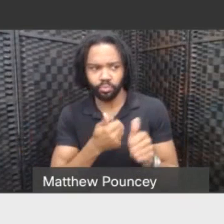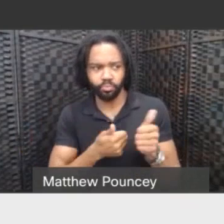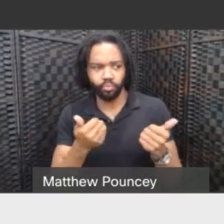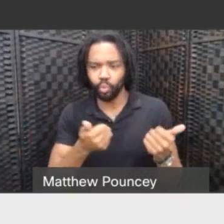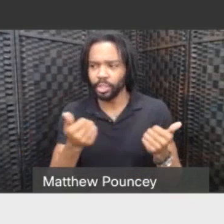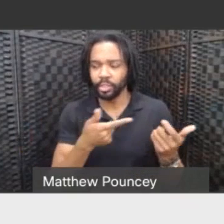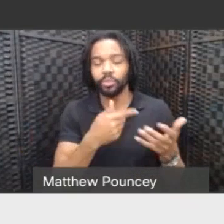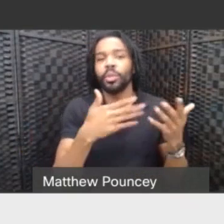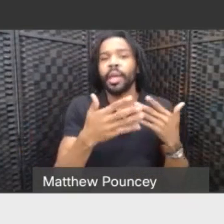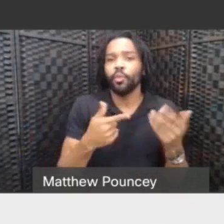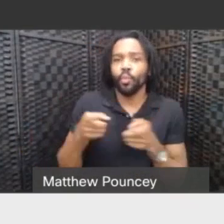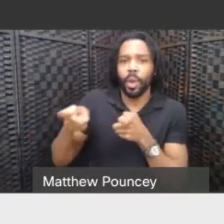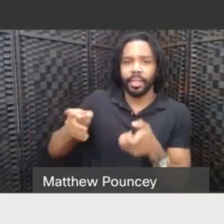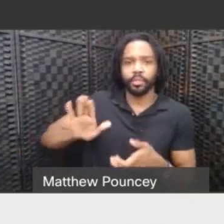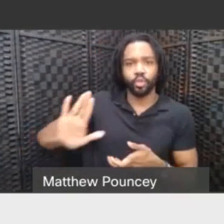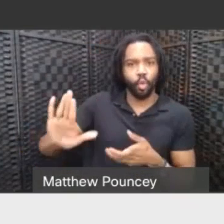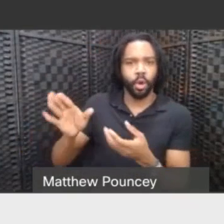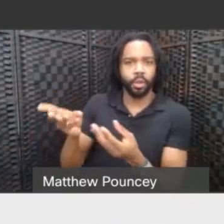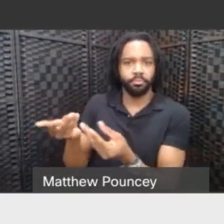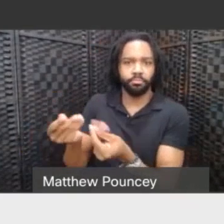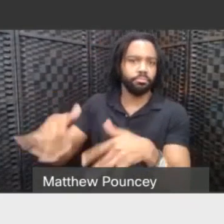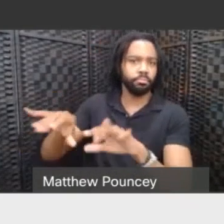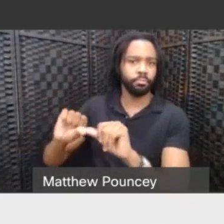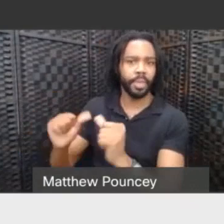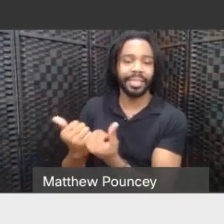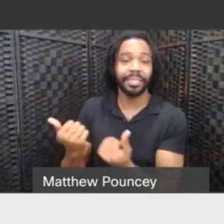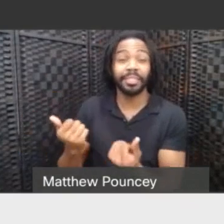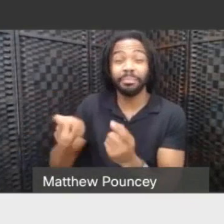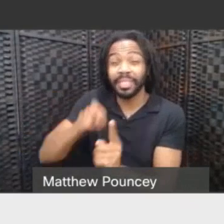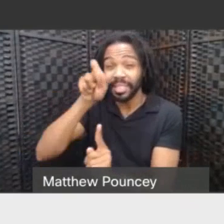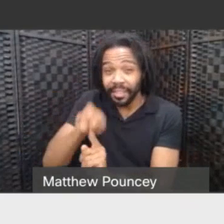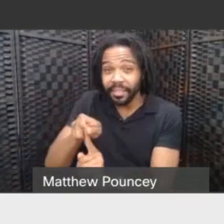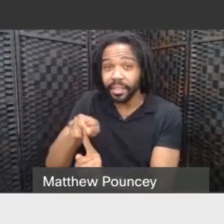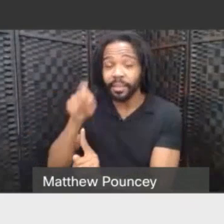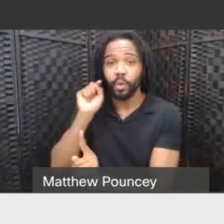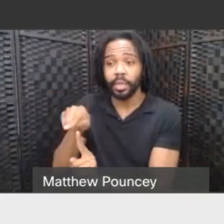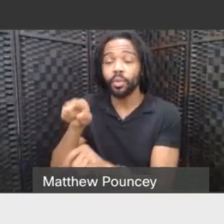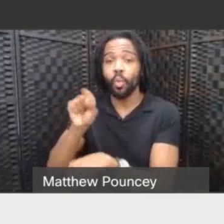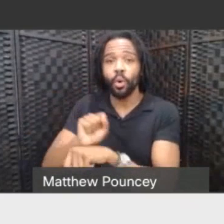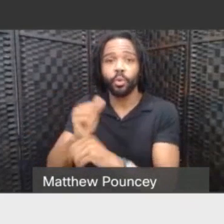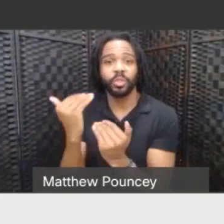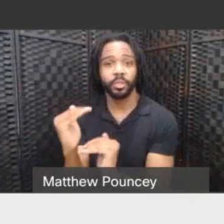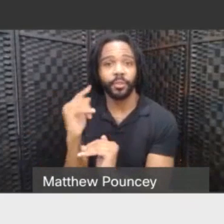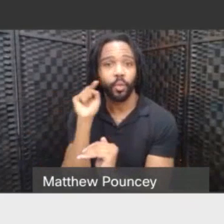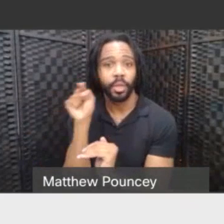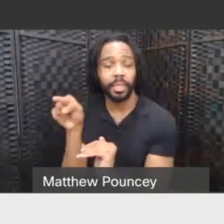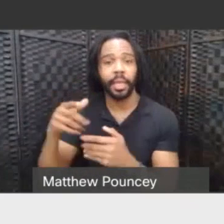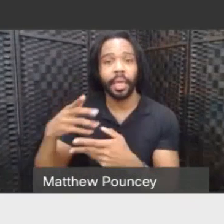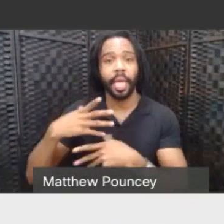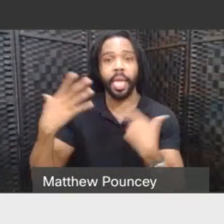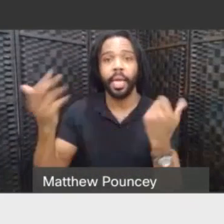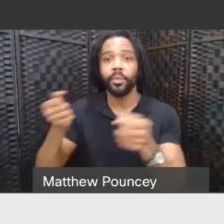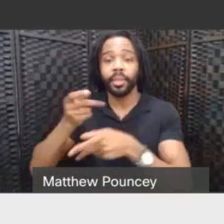regulates your site or your setting. Specifically with work restrictions for healthcare providers who've